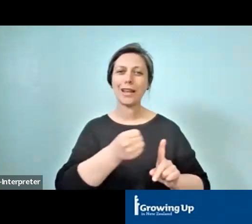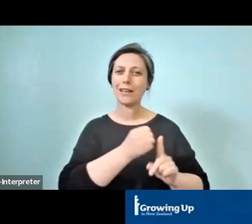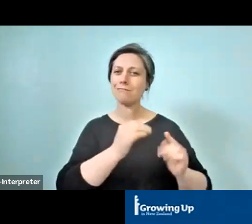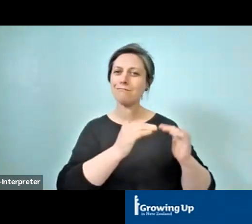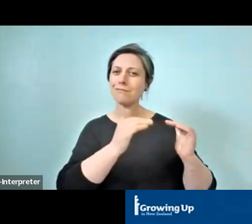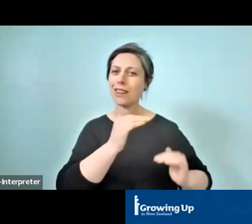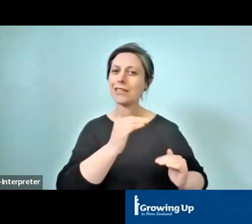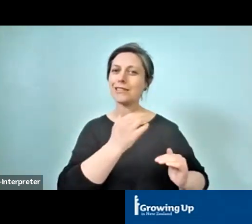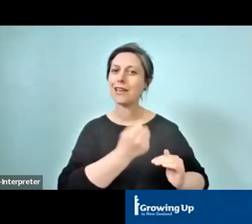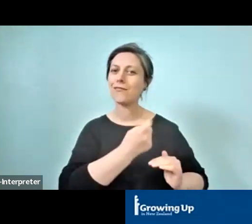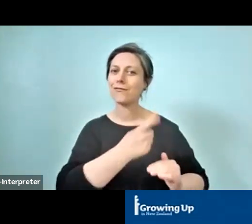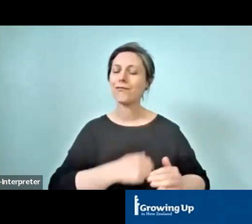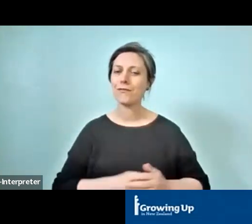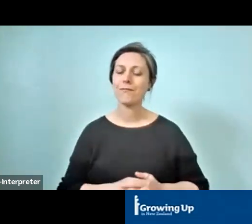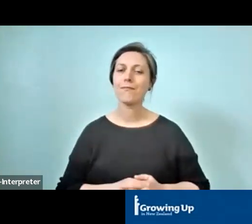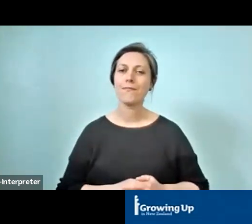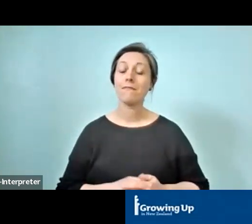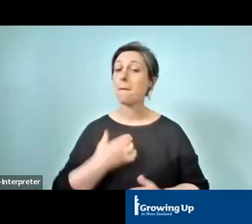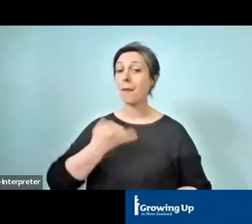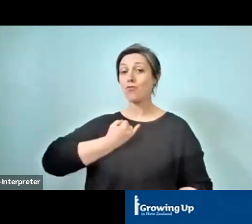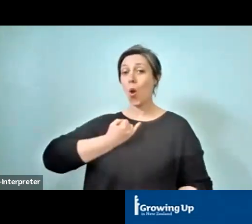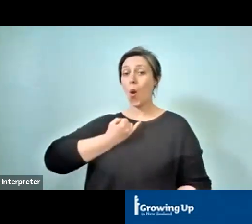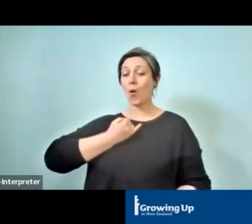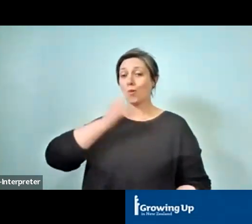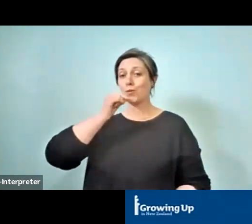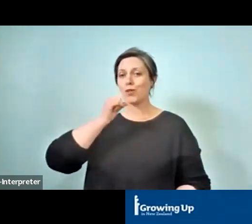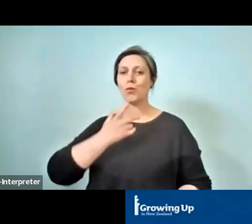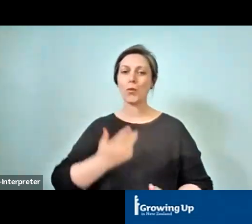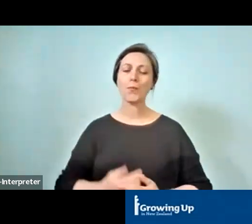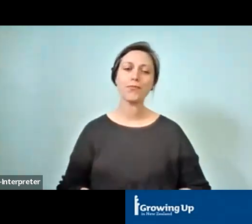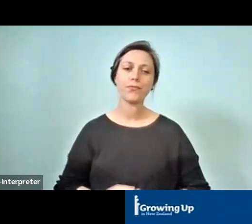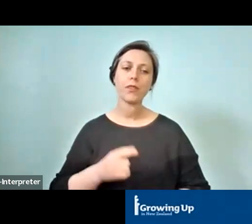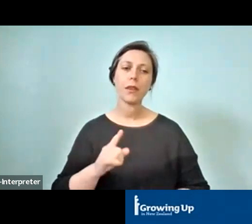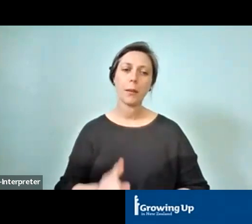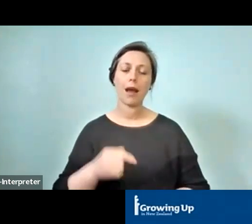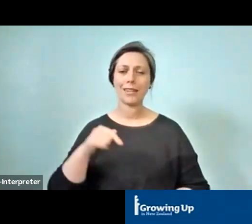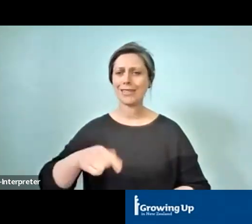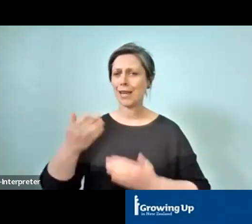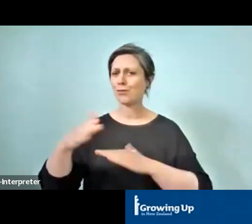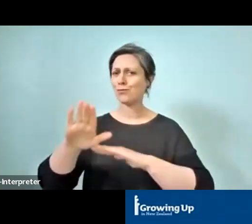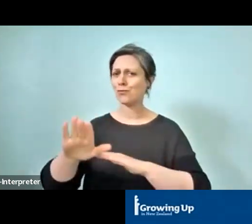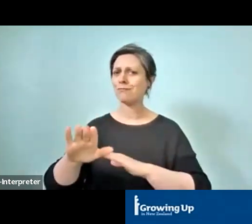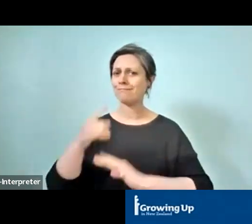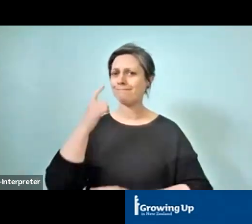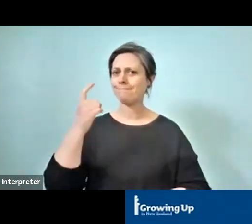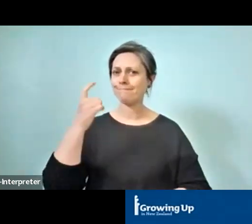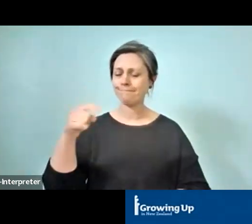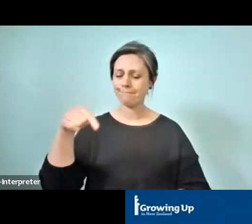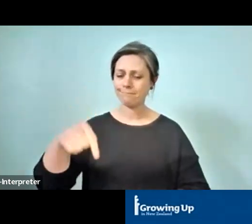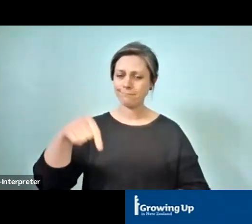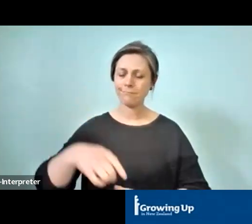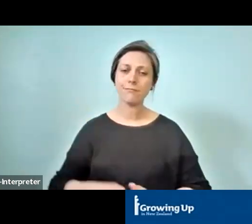to the literature, and I could be wrong, but it is certainly a concern here in